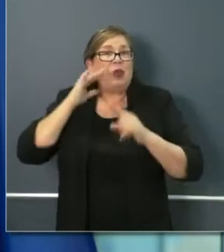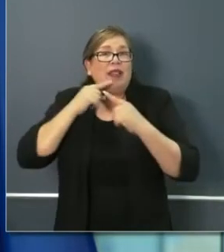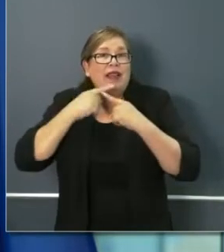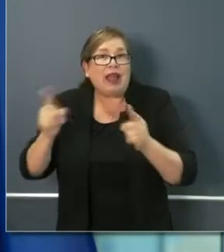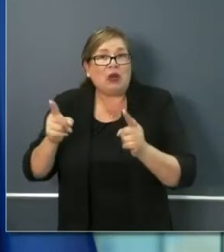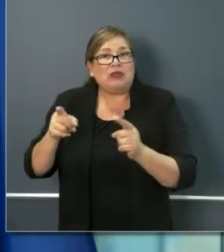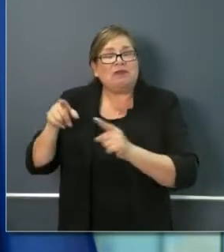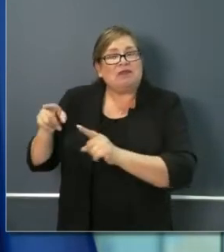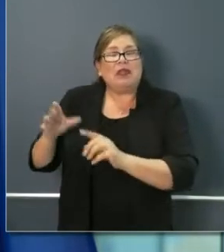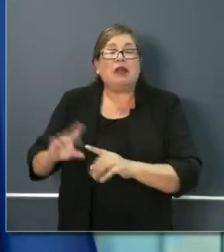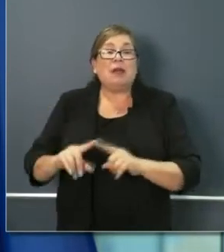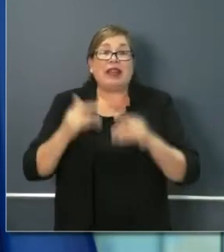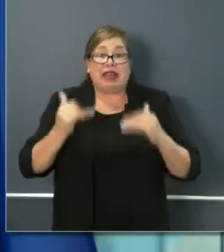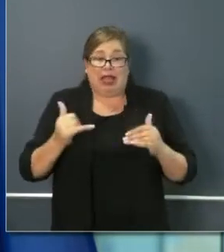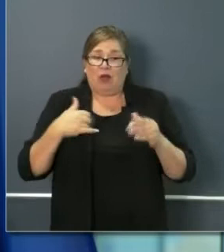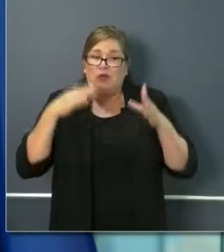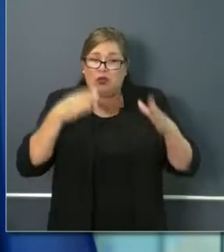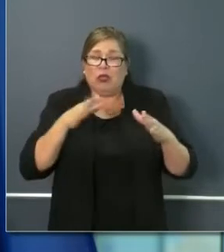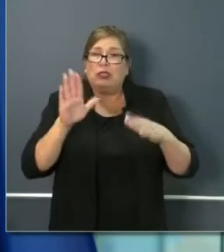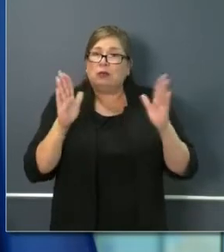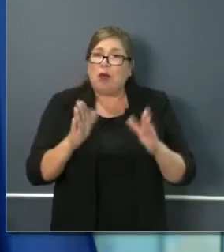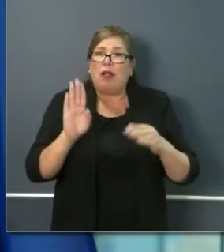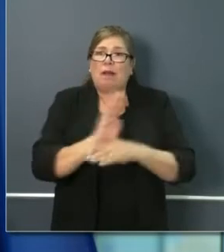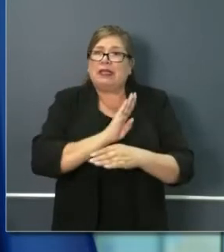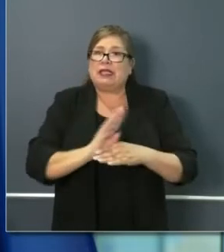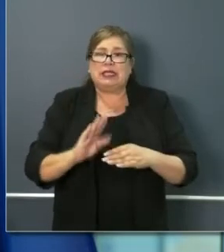businesses are in our heart and mind,